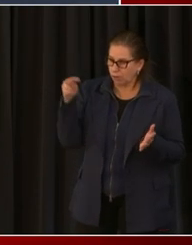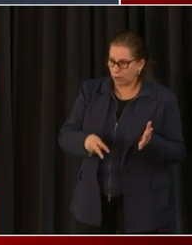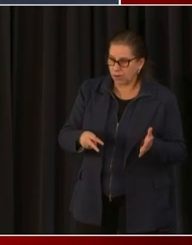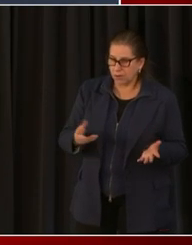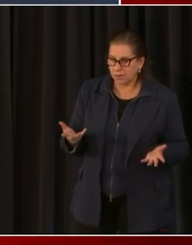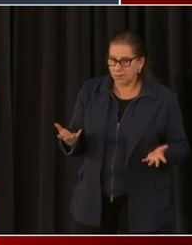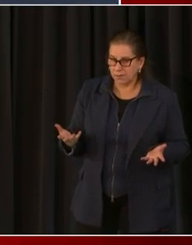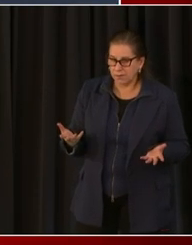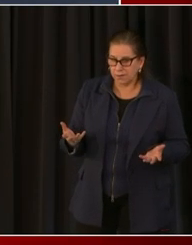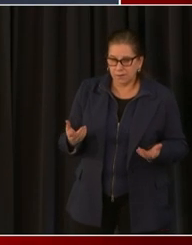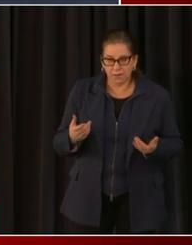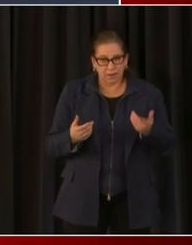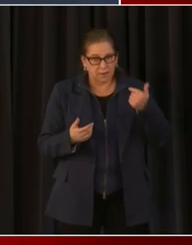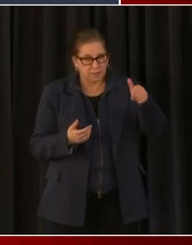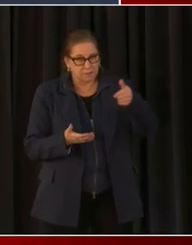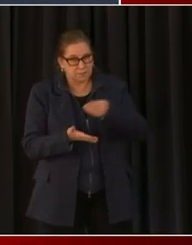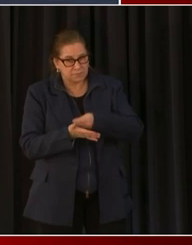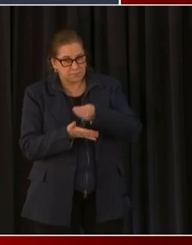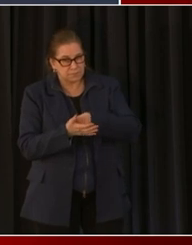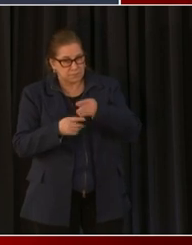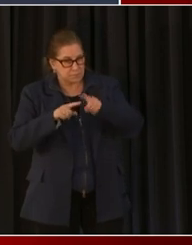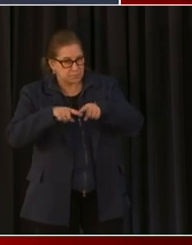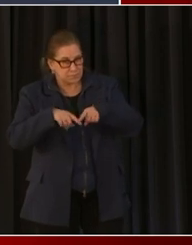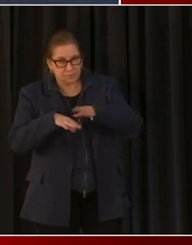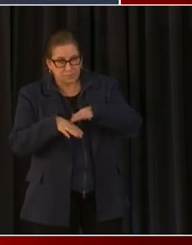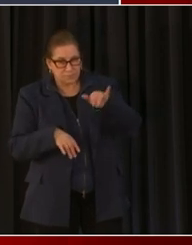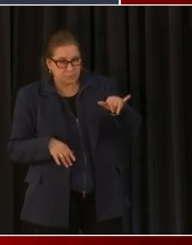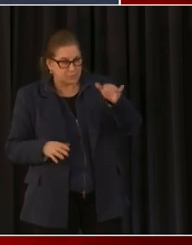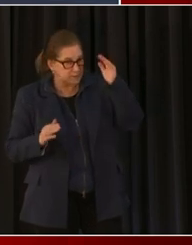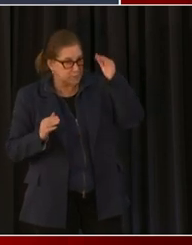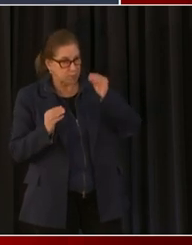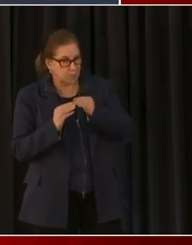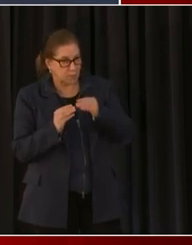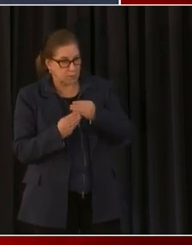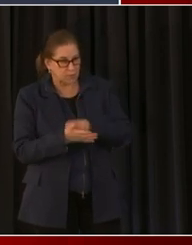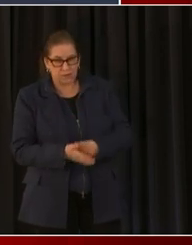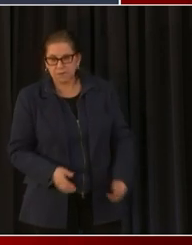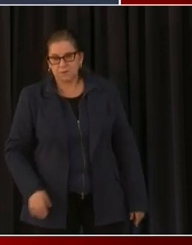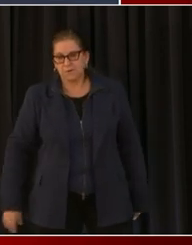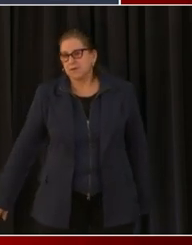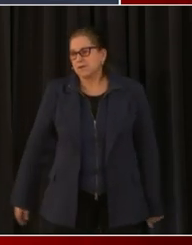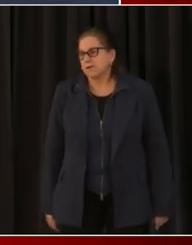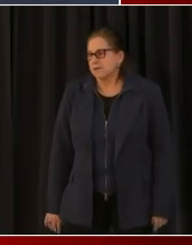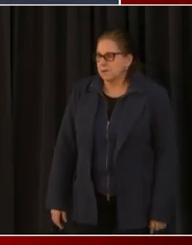any of the funding from this contingent upon that, or we expect?